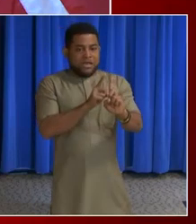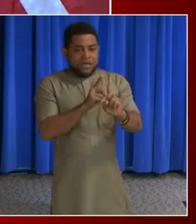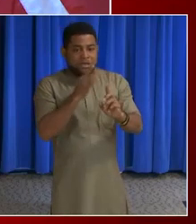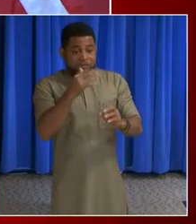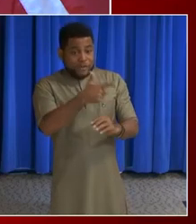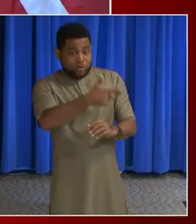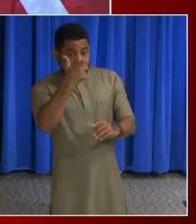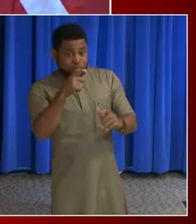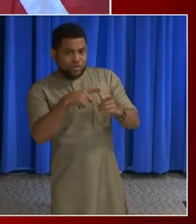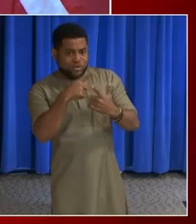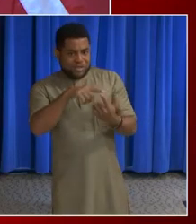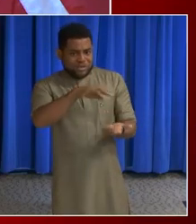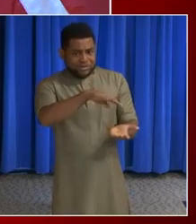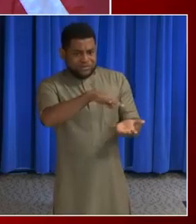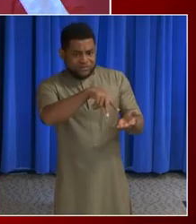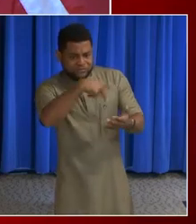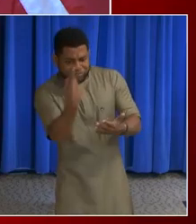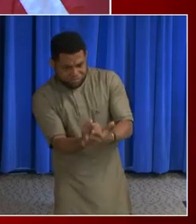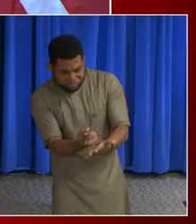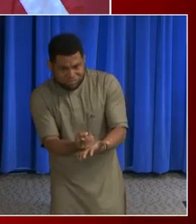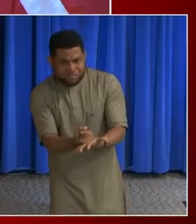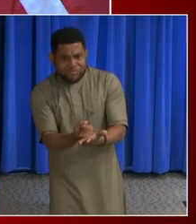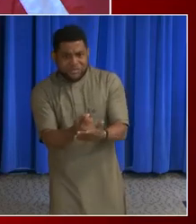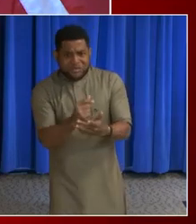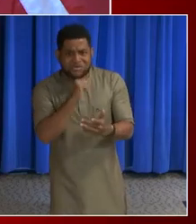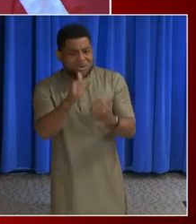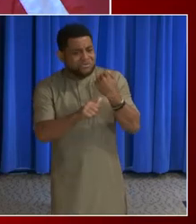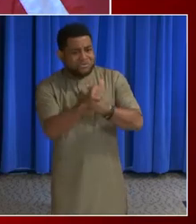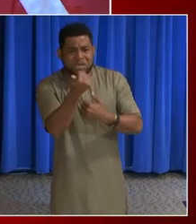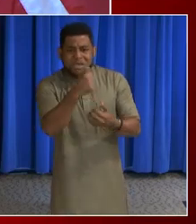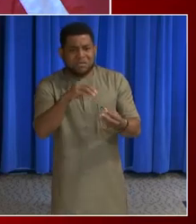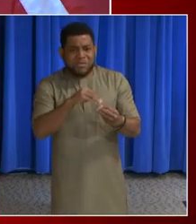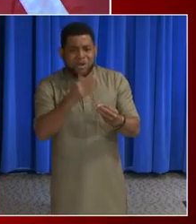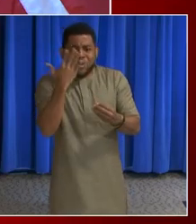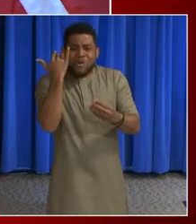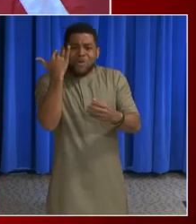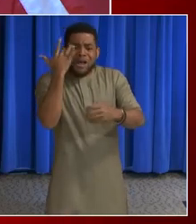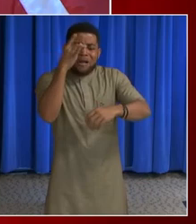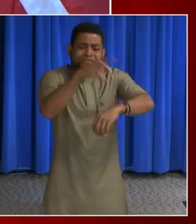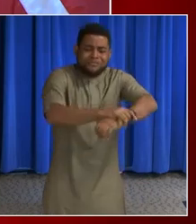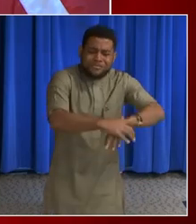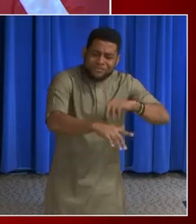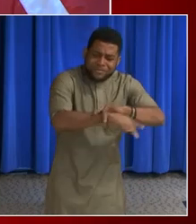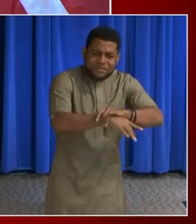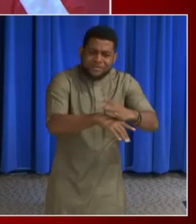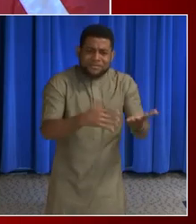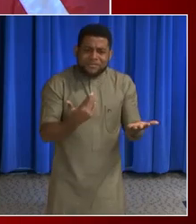down and he was already not a threat at all, why did they handcuff him